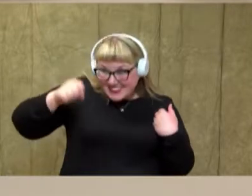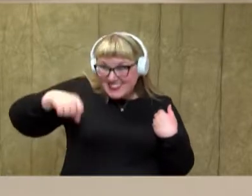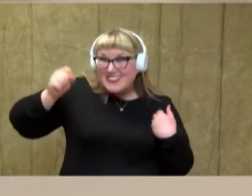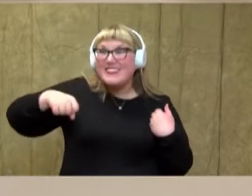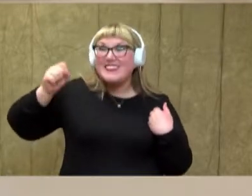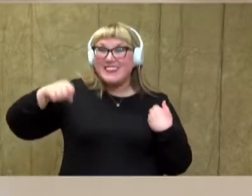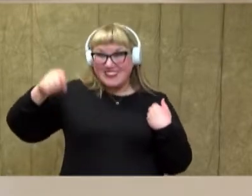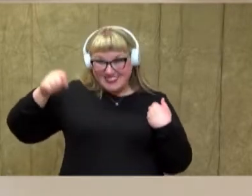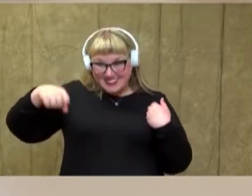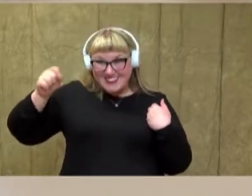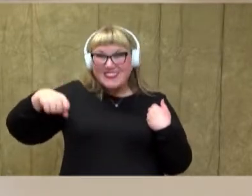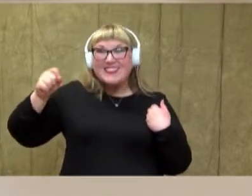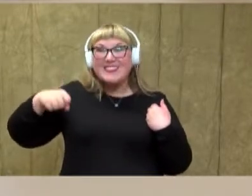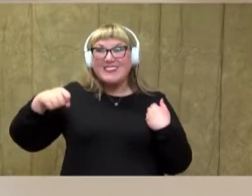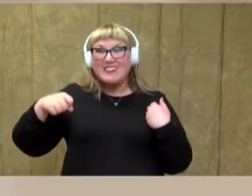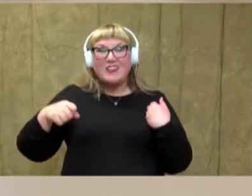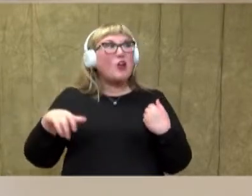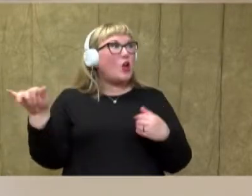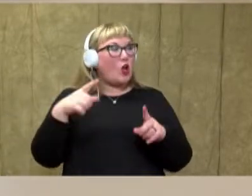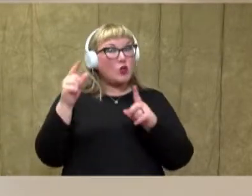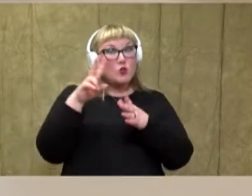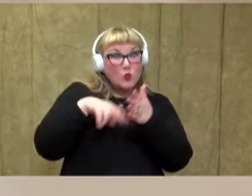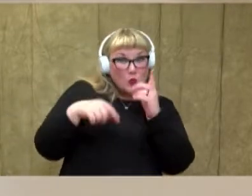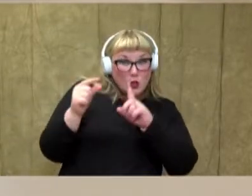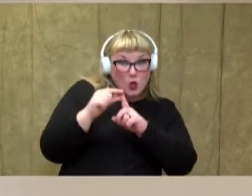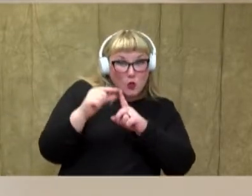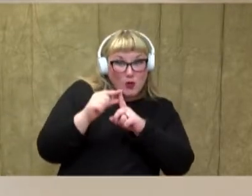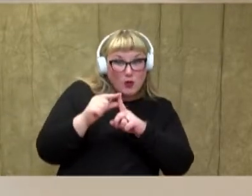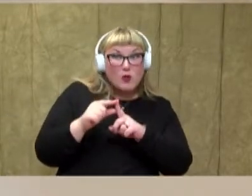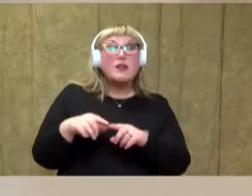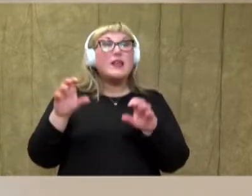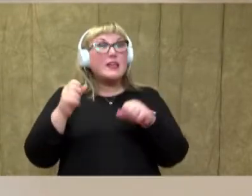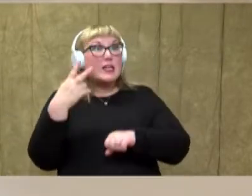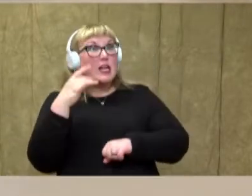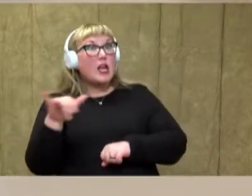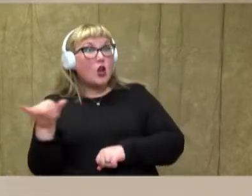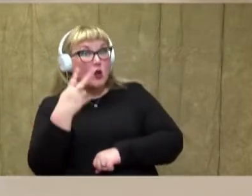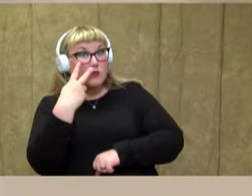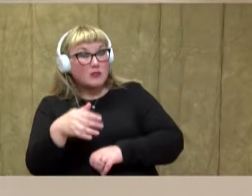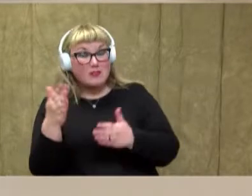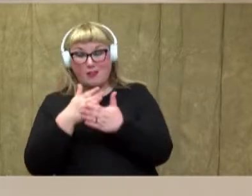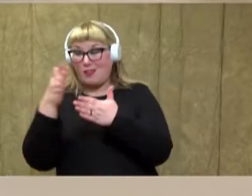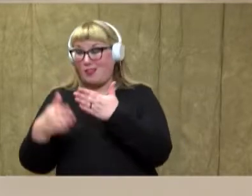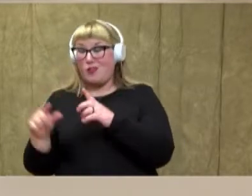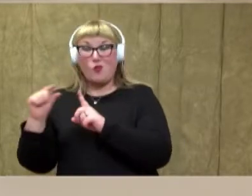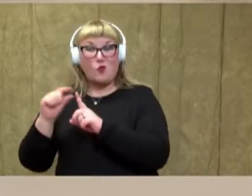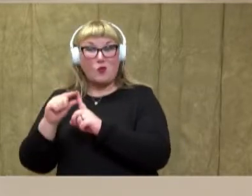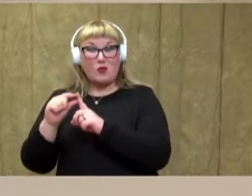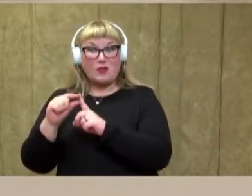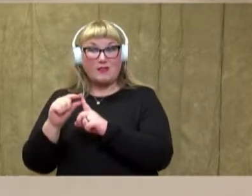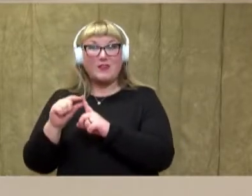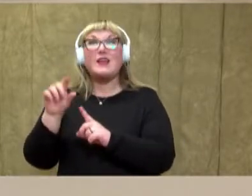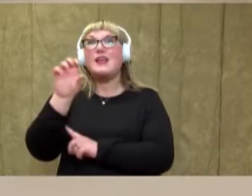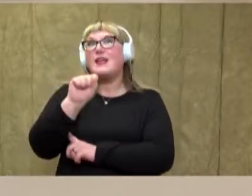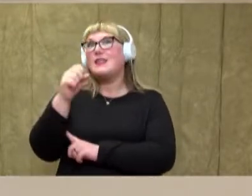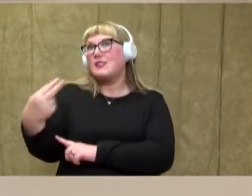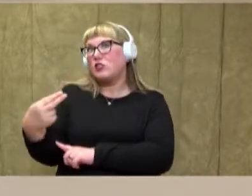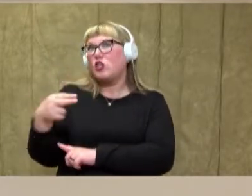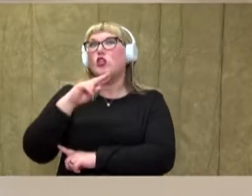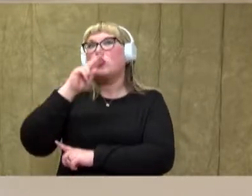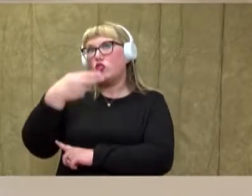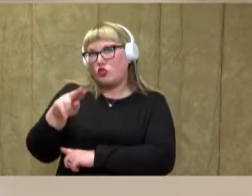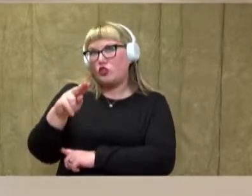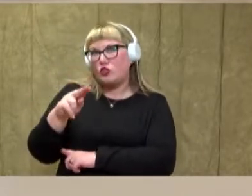Absolutely, yes. And also if we read the word, we can also see here at the very end of the word, we see the digraph,